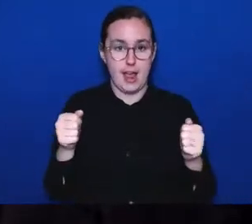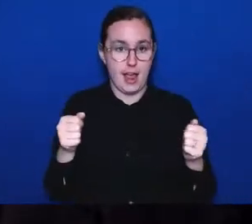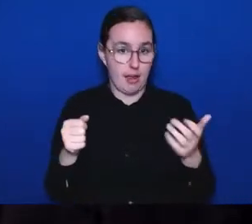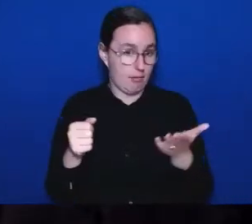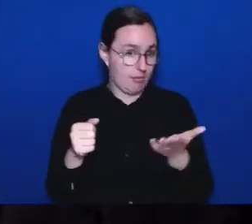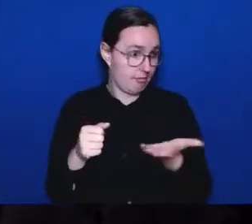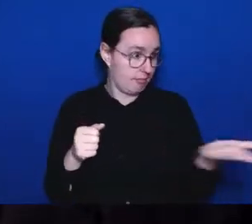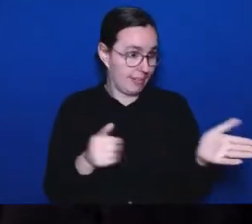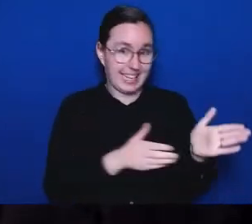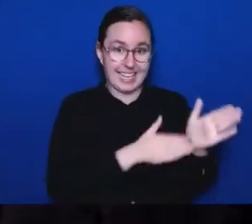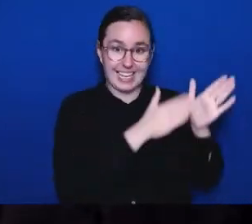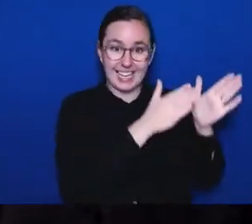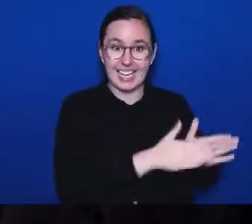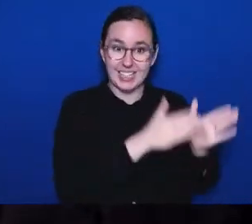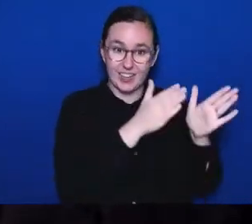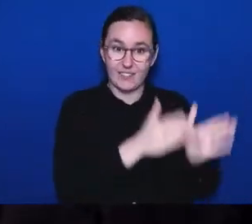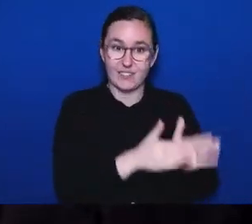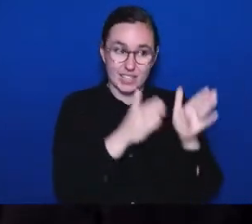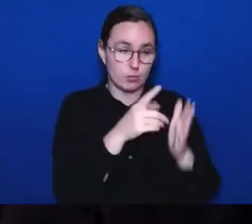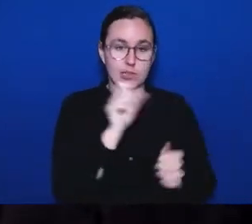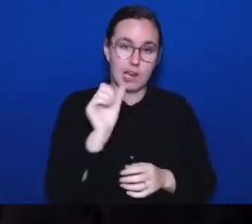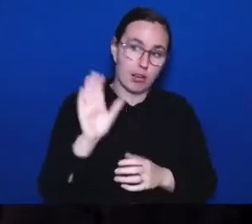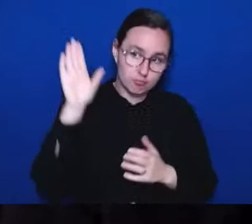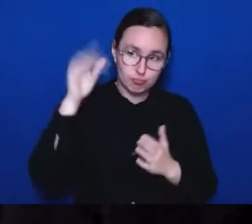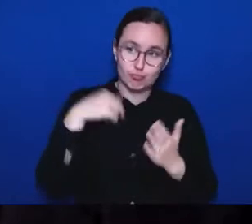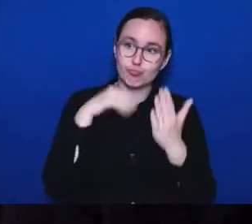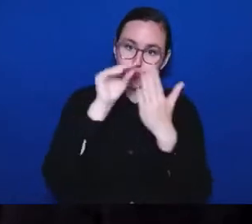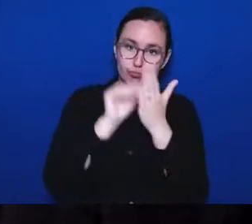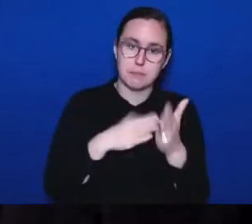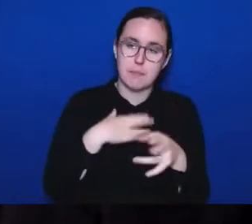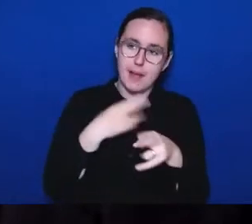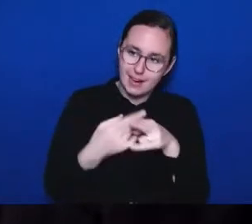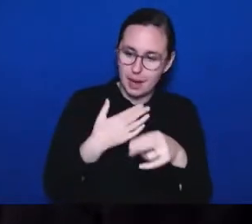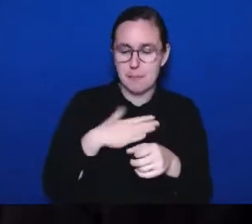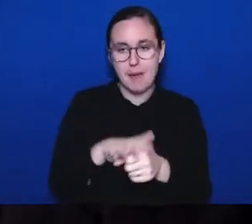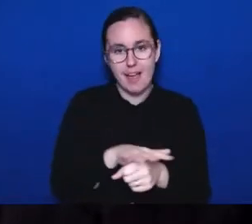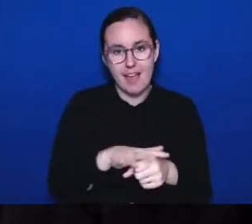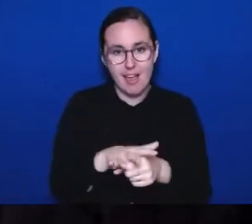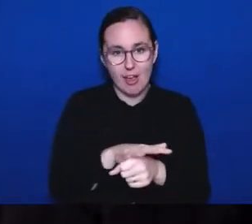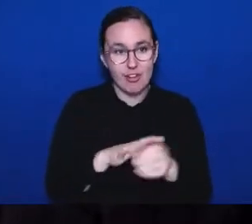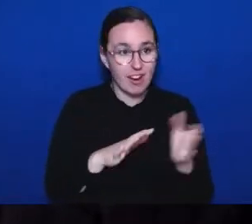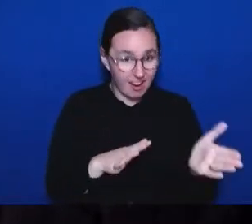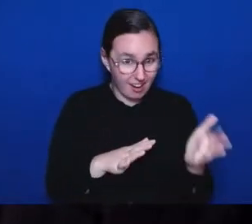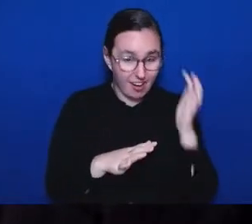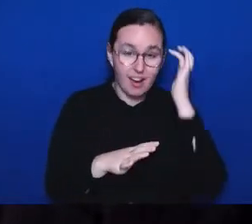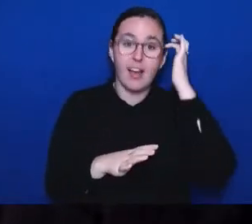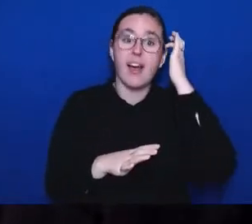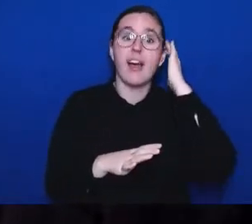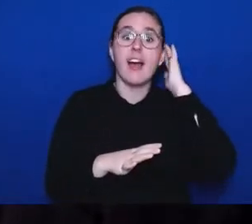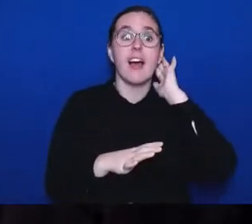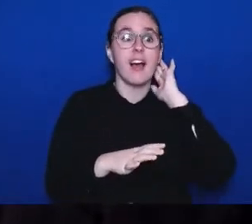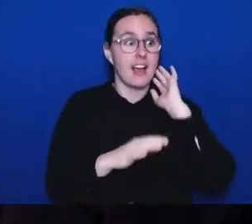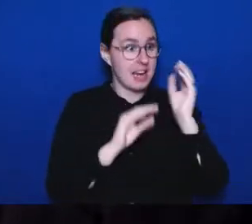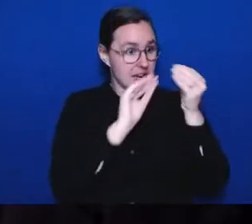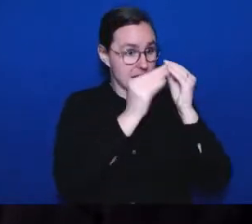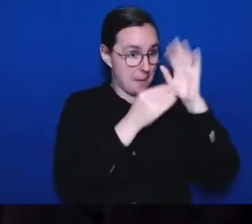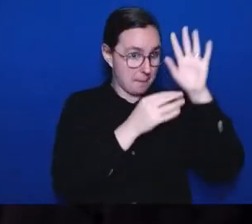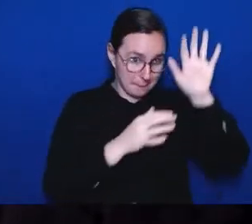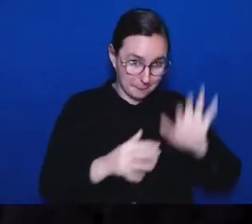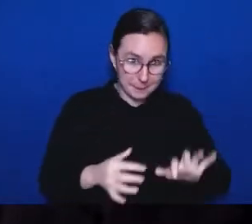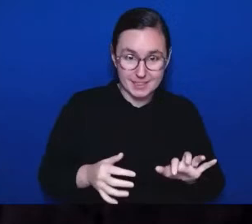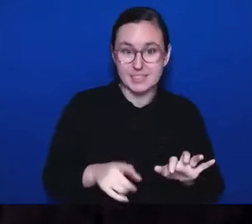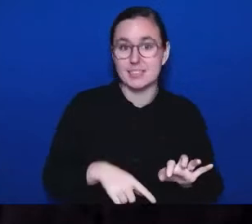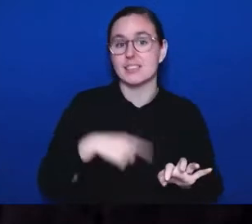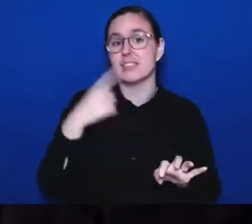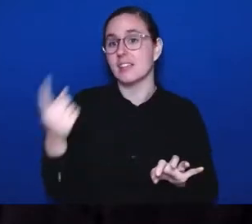It treats people as individuals. And so it then sets benchmarks for practices and allows people to access